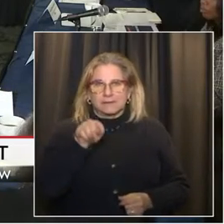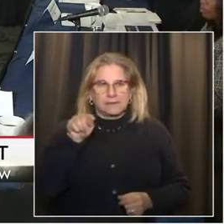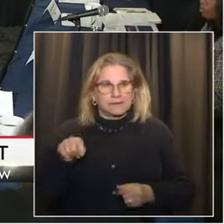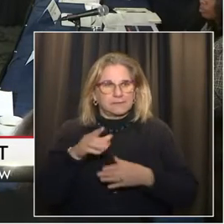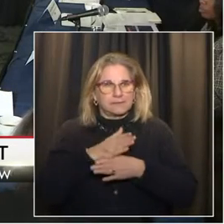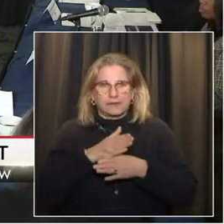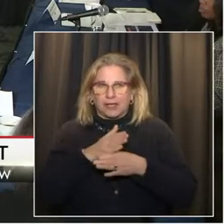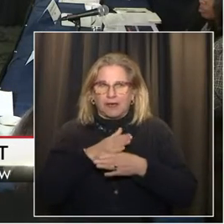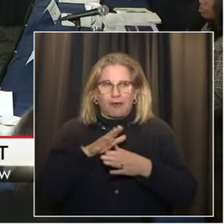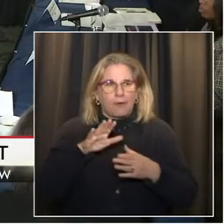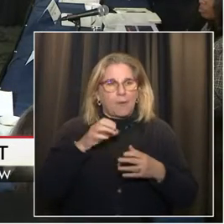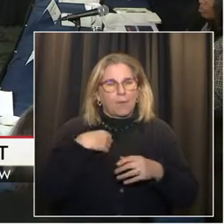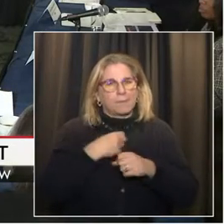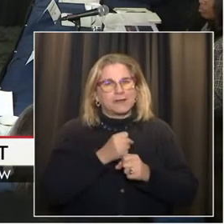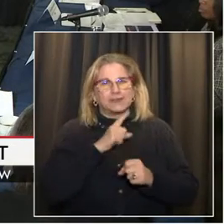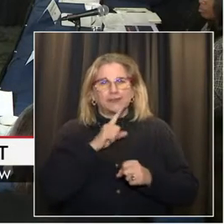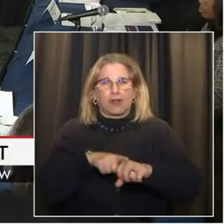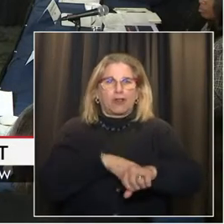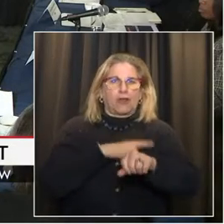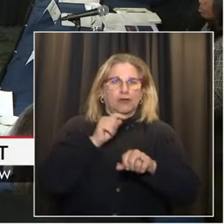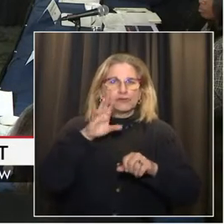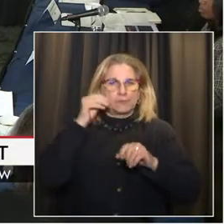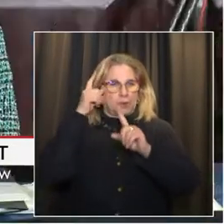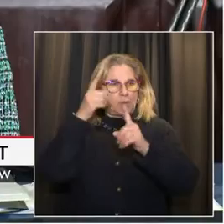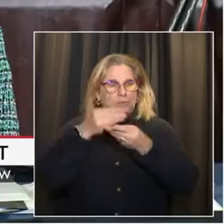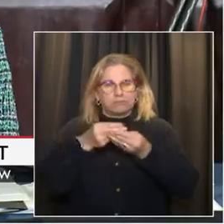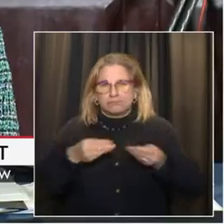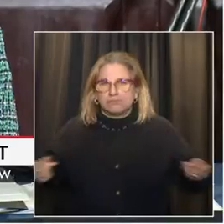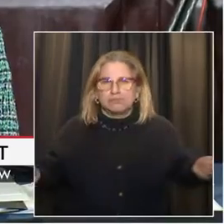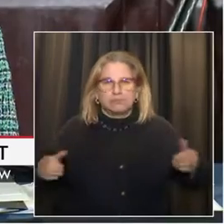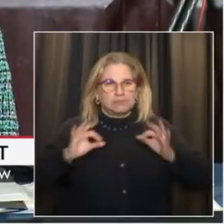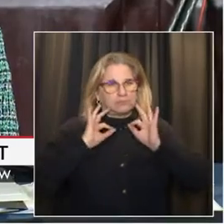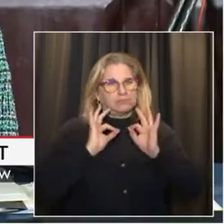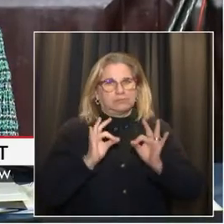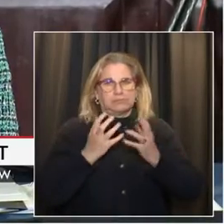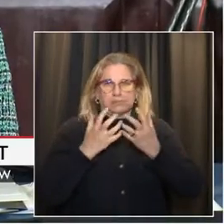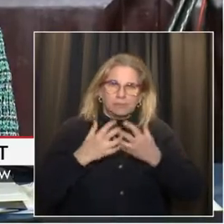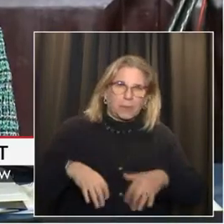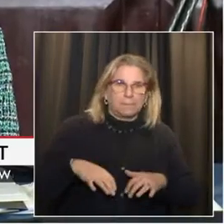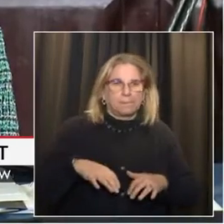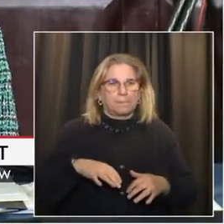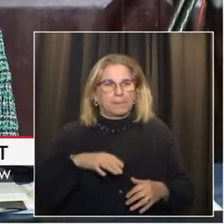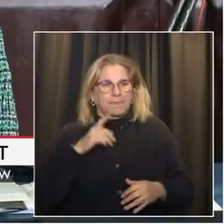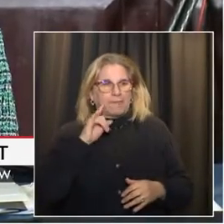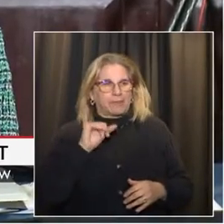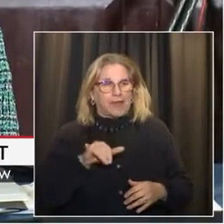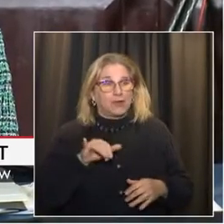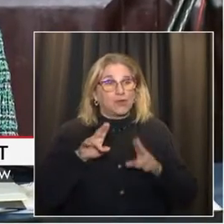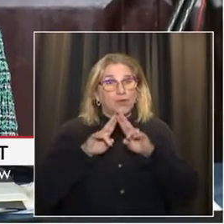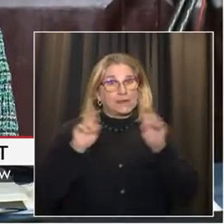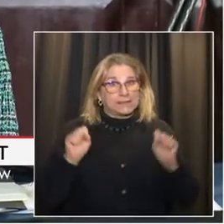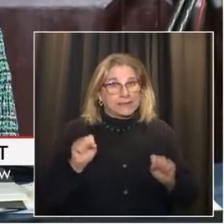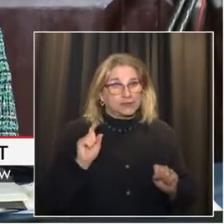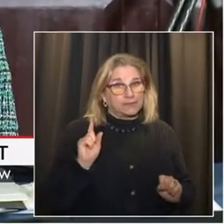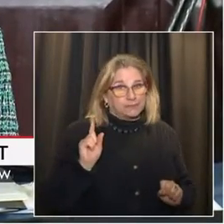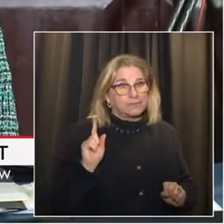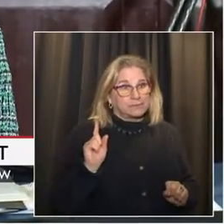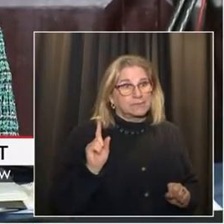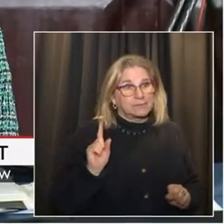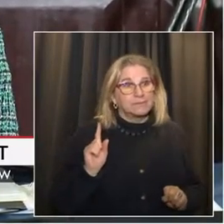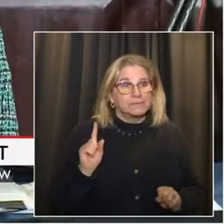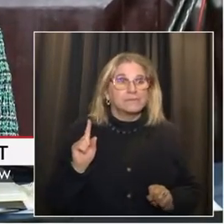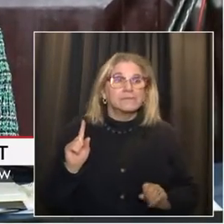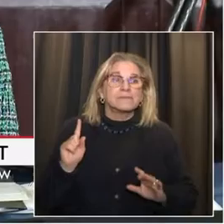which will require our commitment. I'll say this about Union Station. We think that's the true regional project